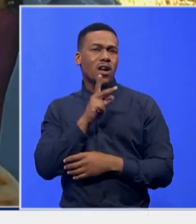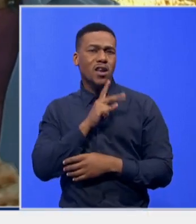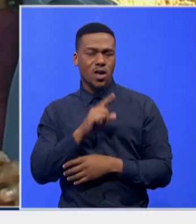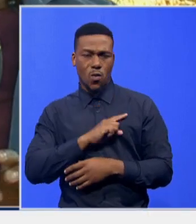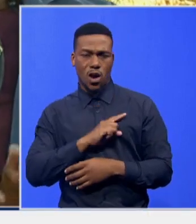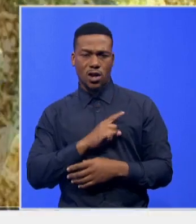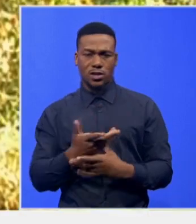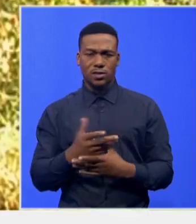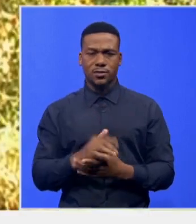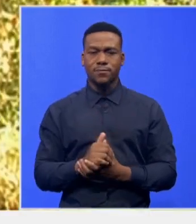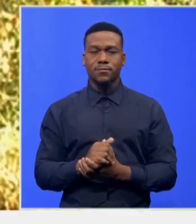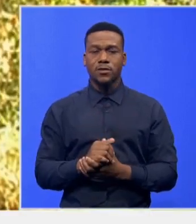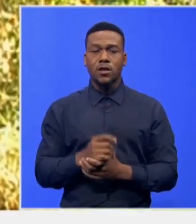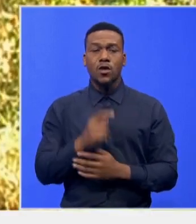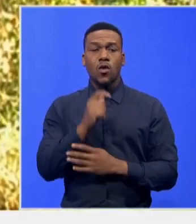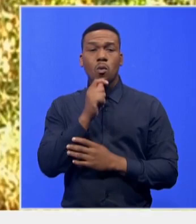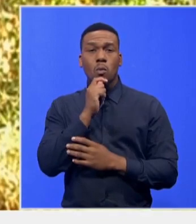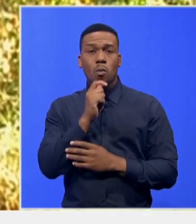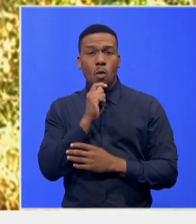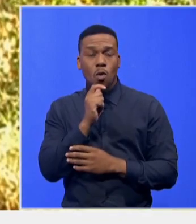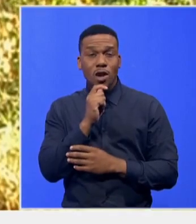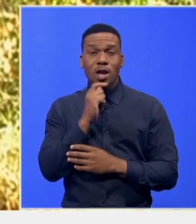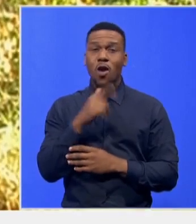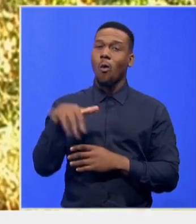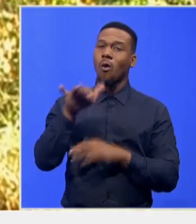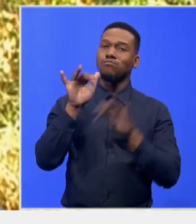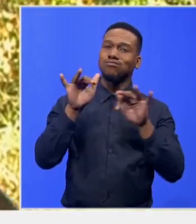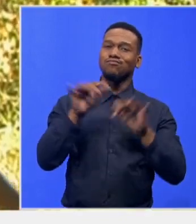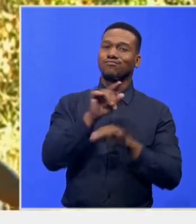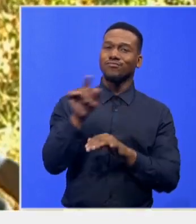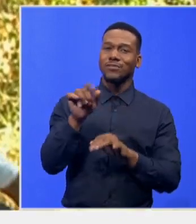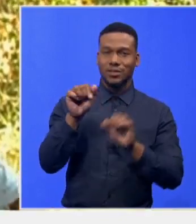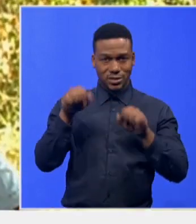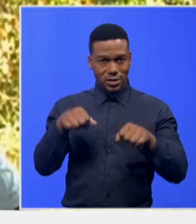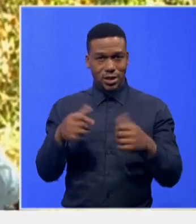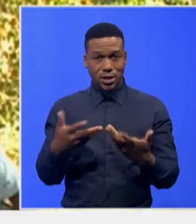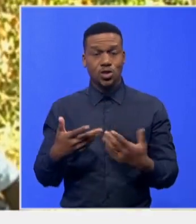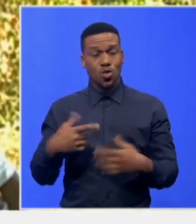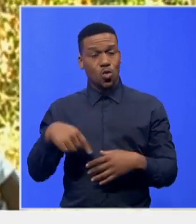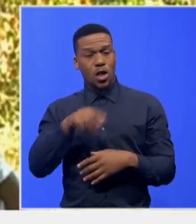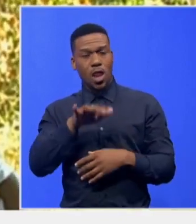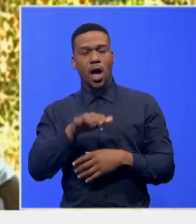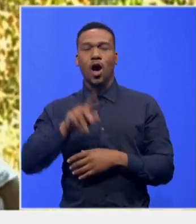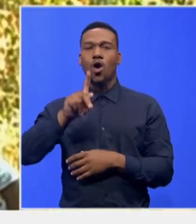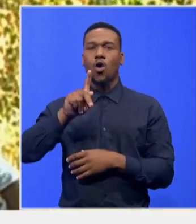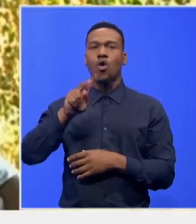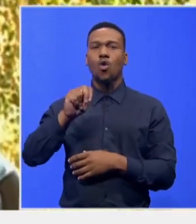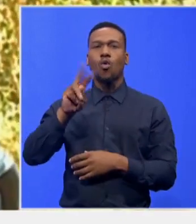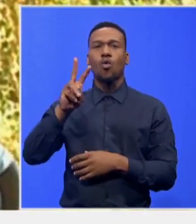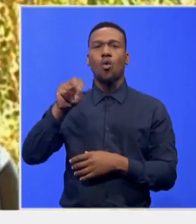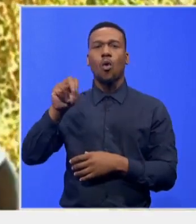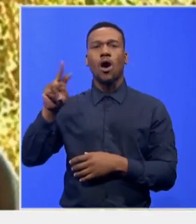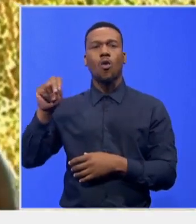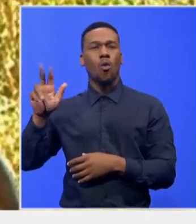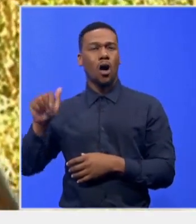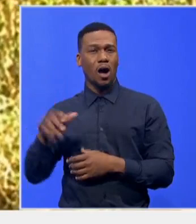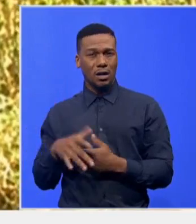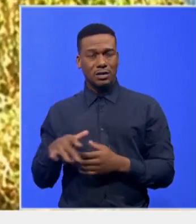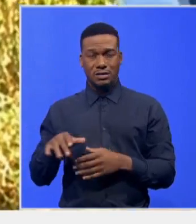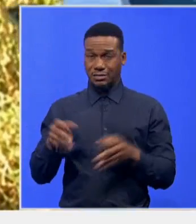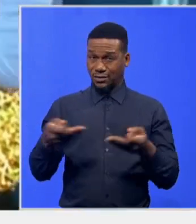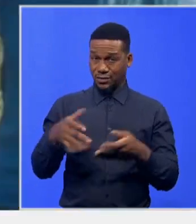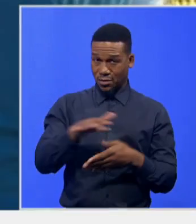morning, Aldrin, and good morning to our viewers. Indeed, we are at the Nkowankowa cemetery outside Zanin in Limpopo, where